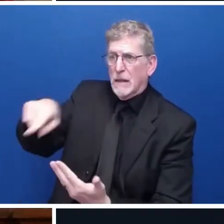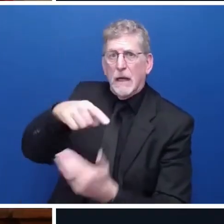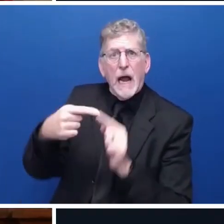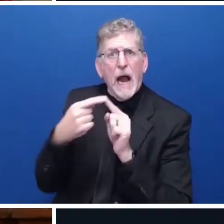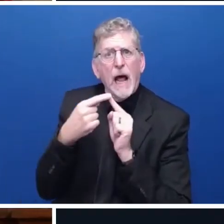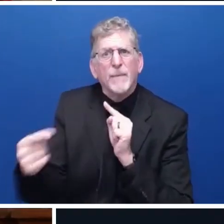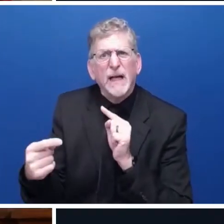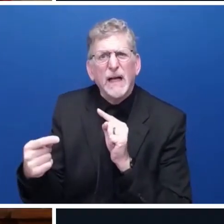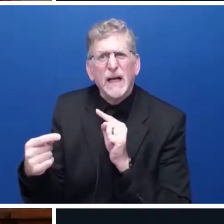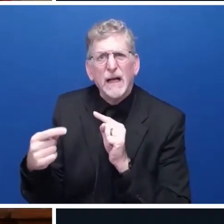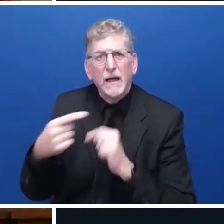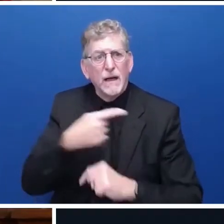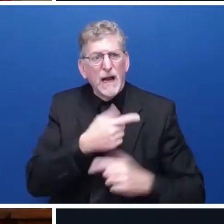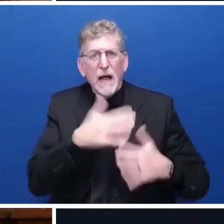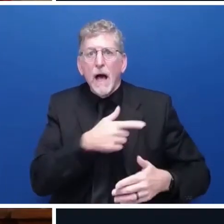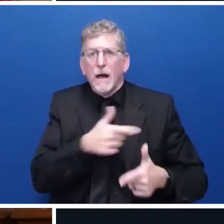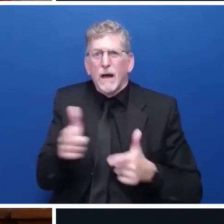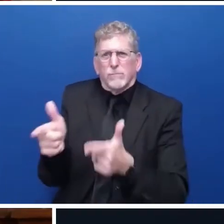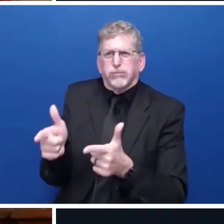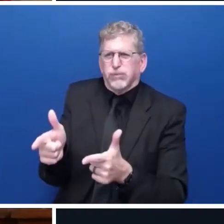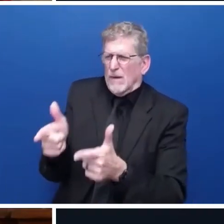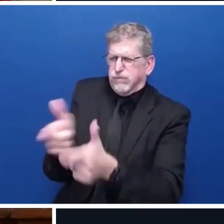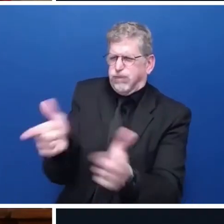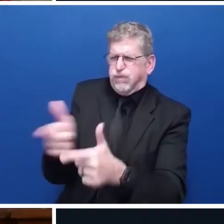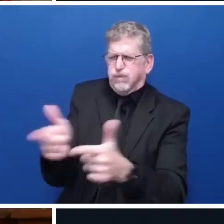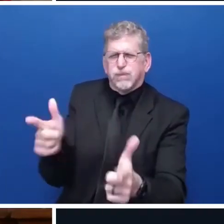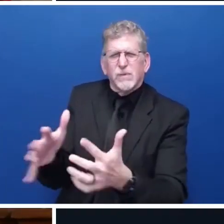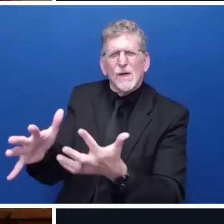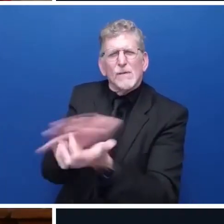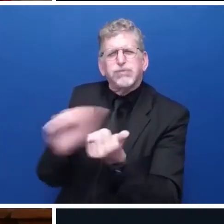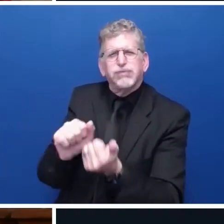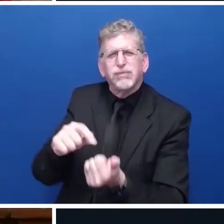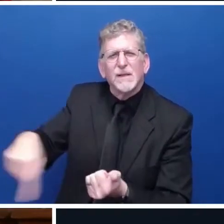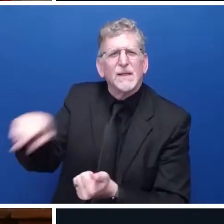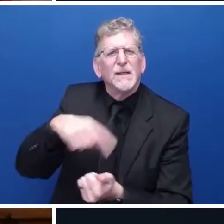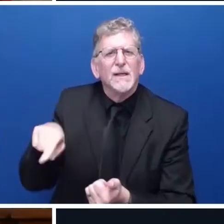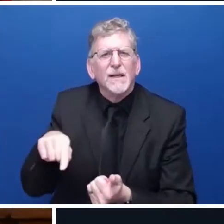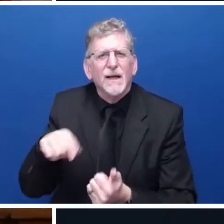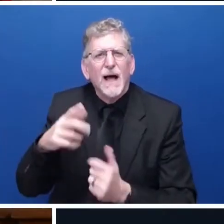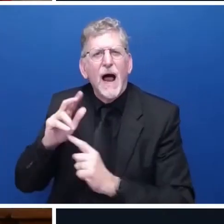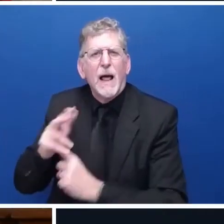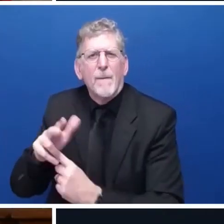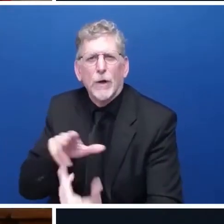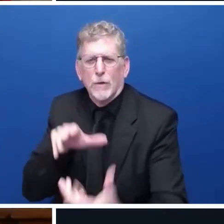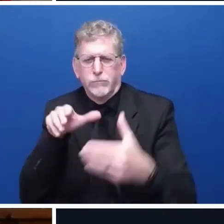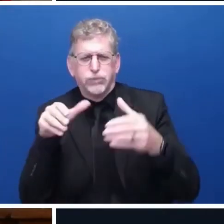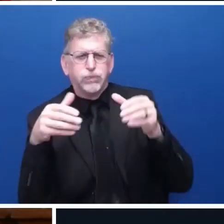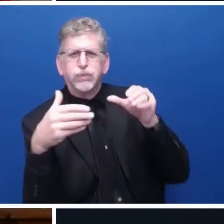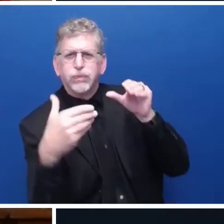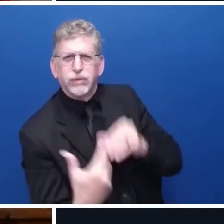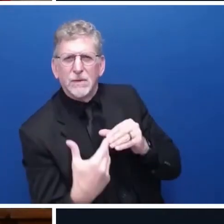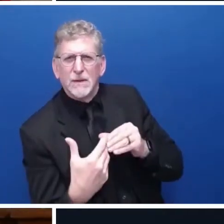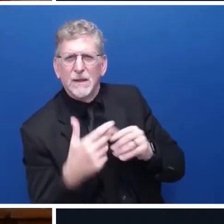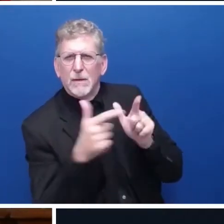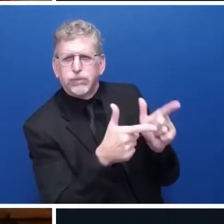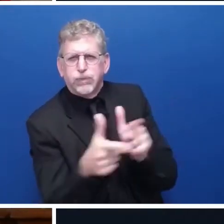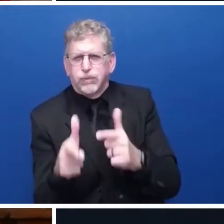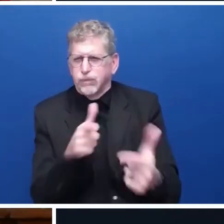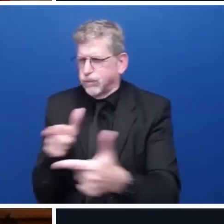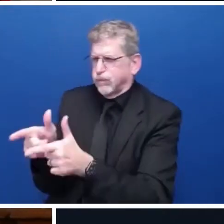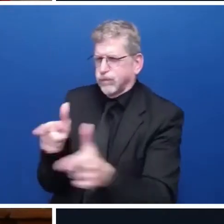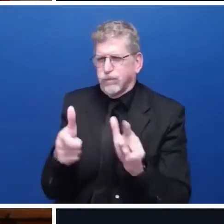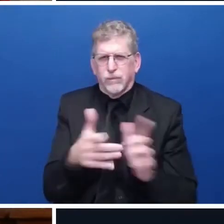the helicopter around so the gunners could take care of business, saving the lives of his fellow warriors from what could have